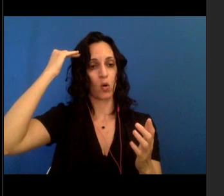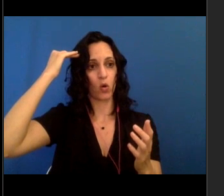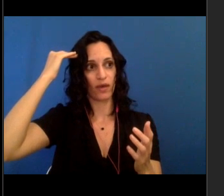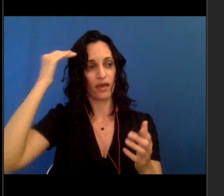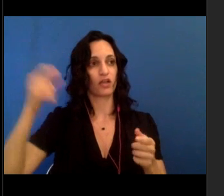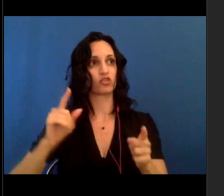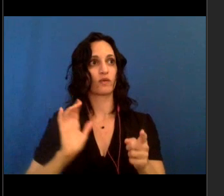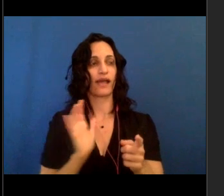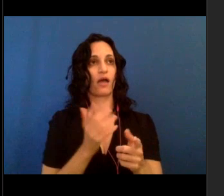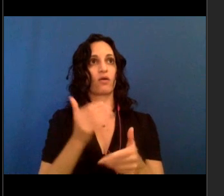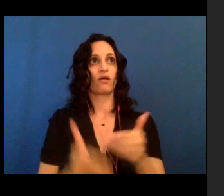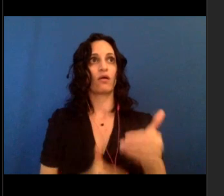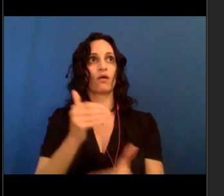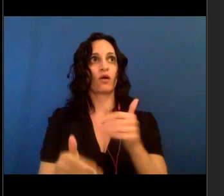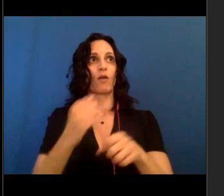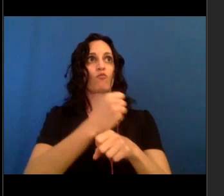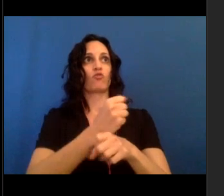professionals.